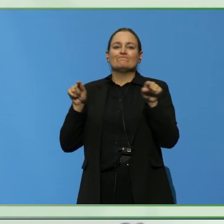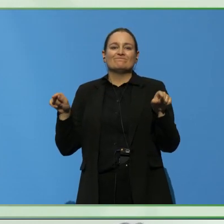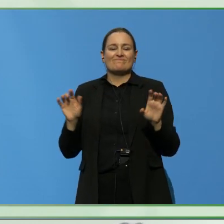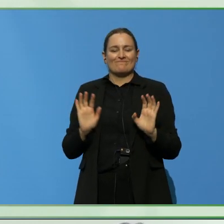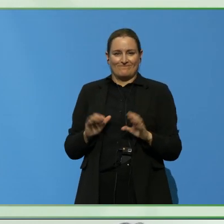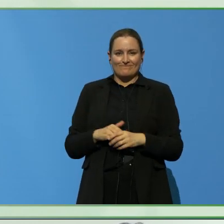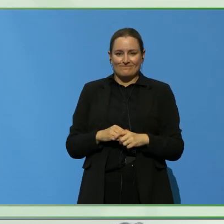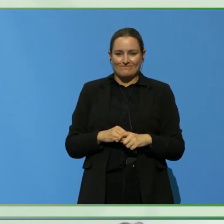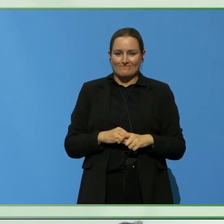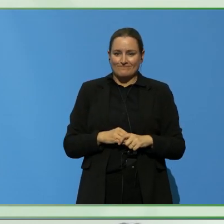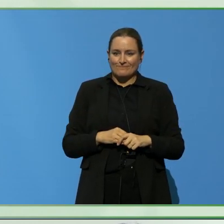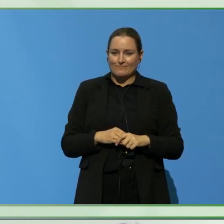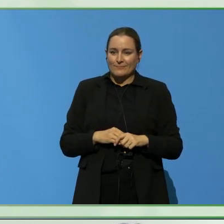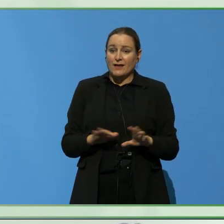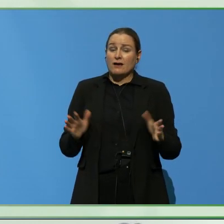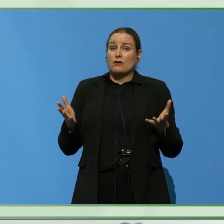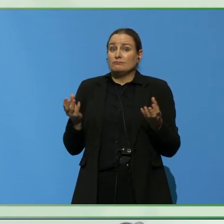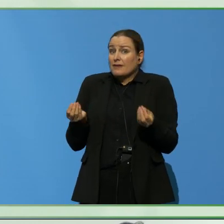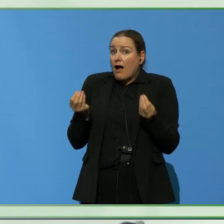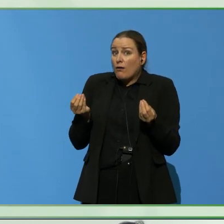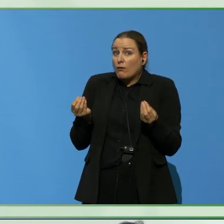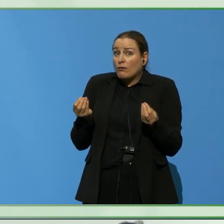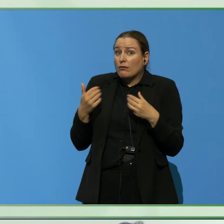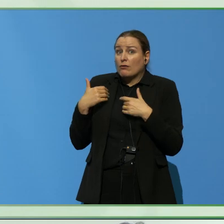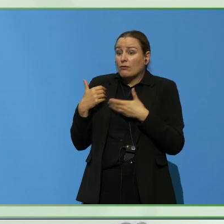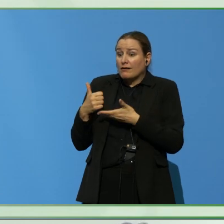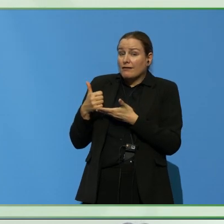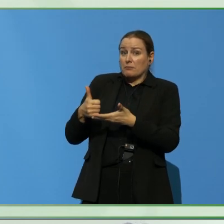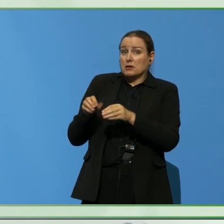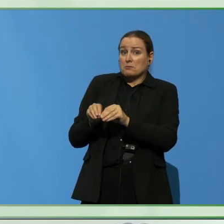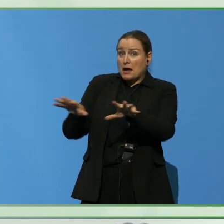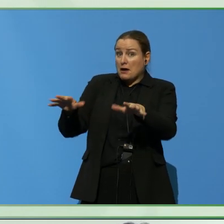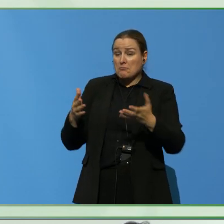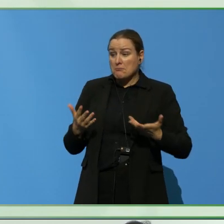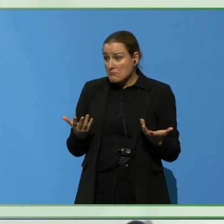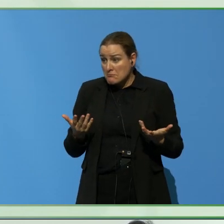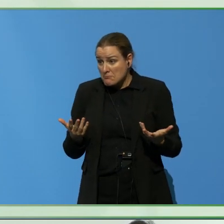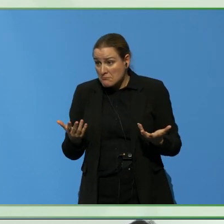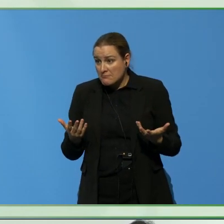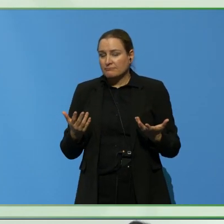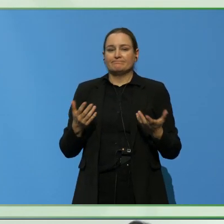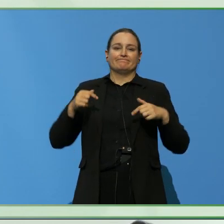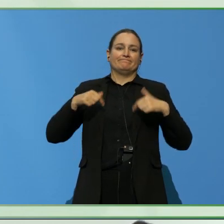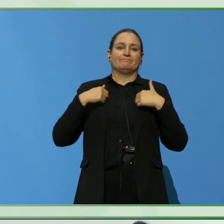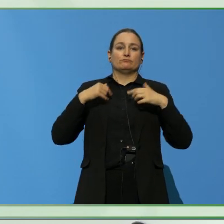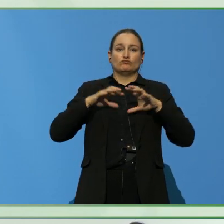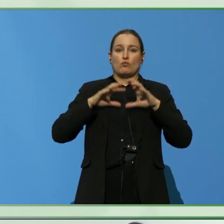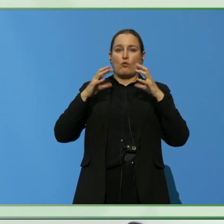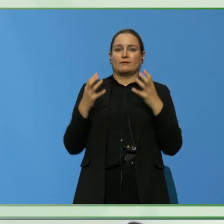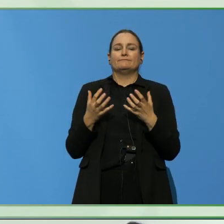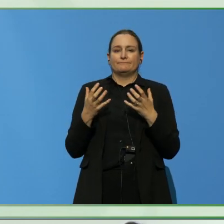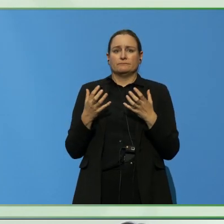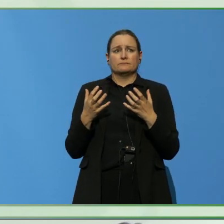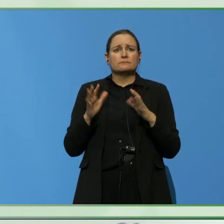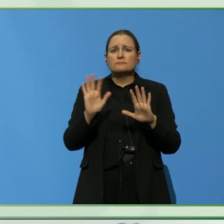for. How we do that is through our virtual accelerator. We run a global free virtual